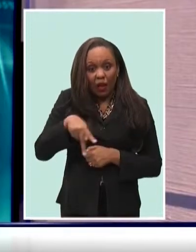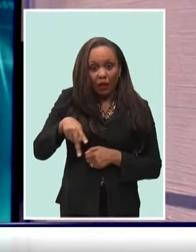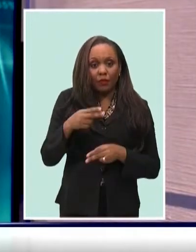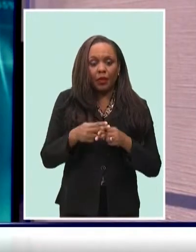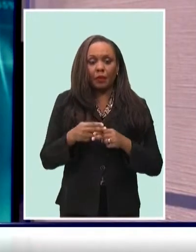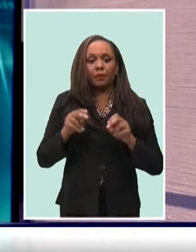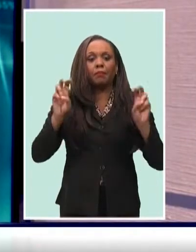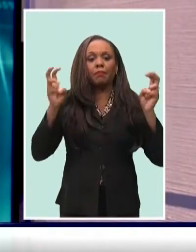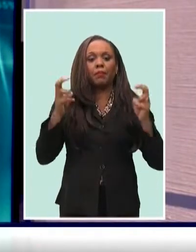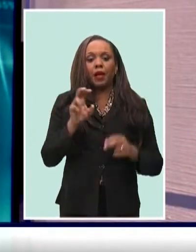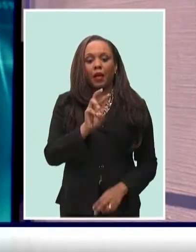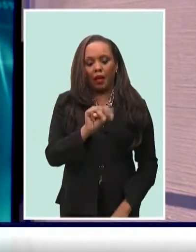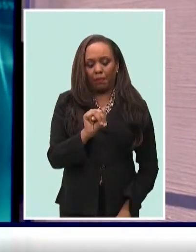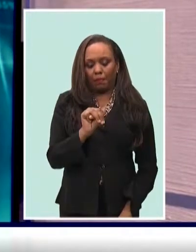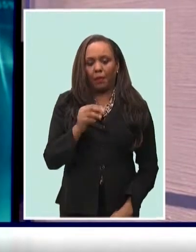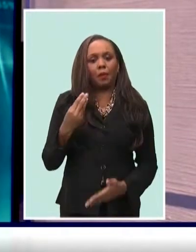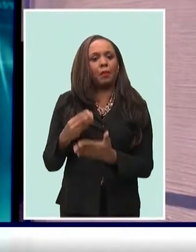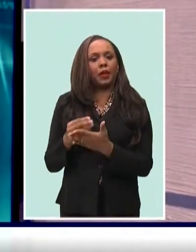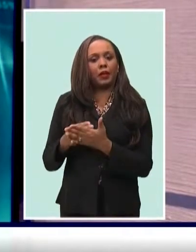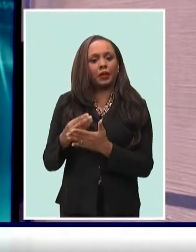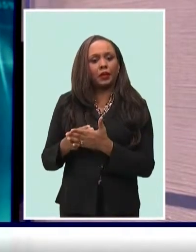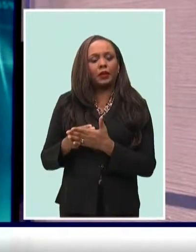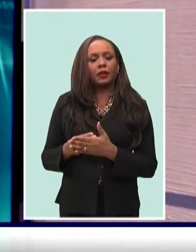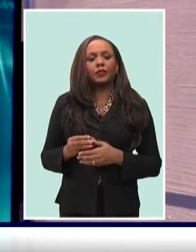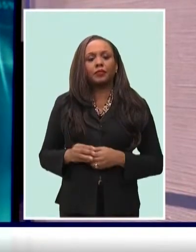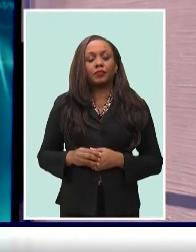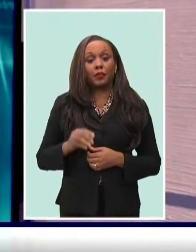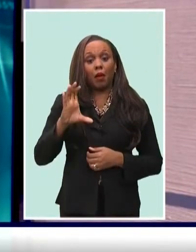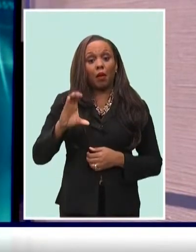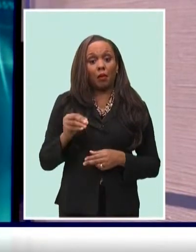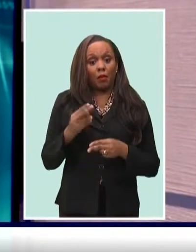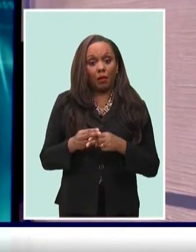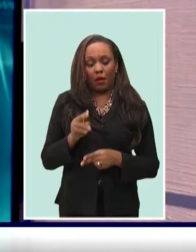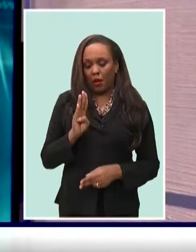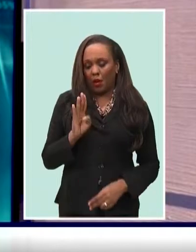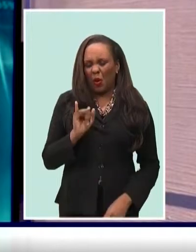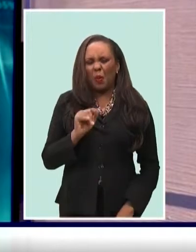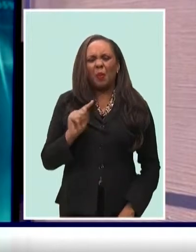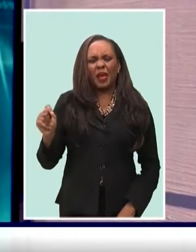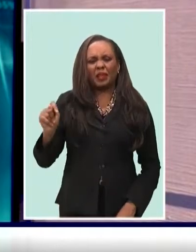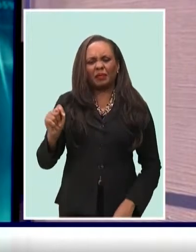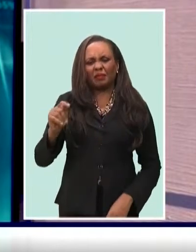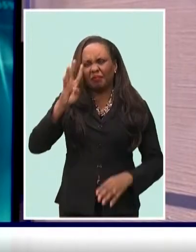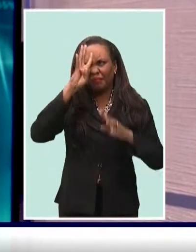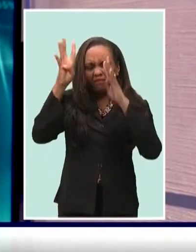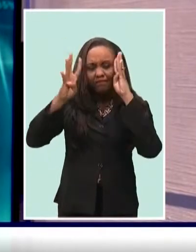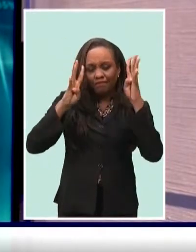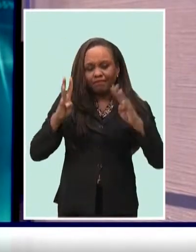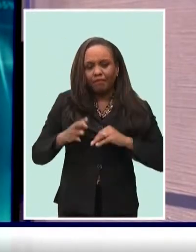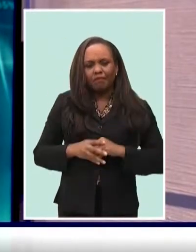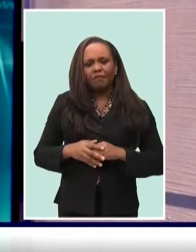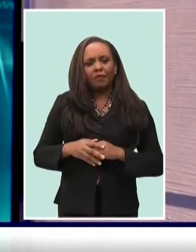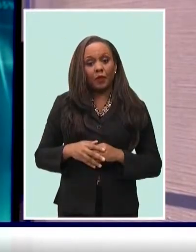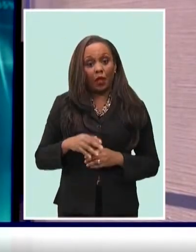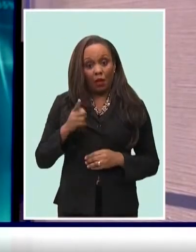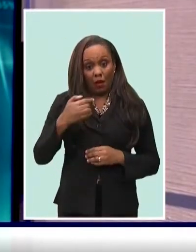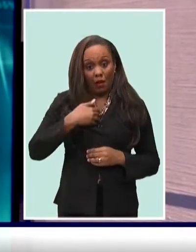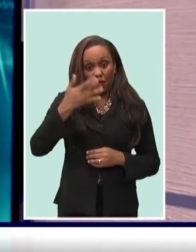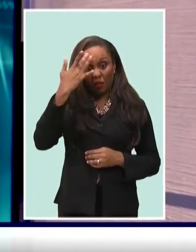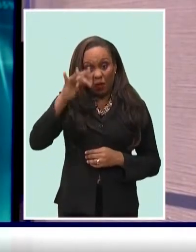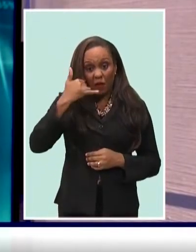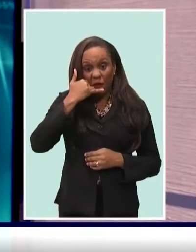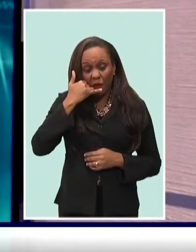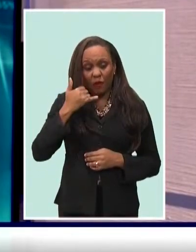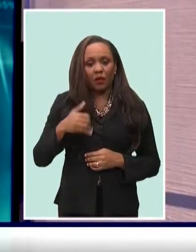money payment solution developed by local fintech company Bit. It allows customers to pay for products and services via their